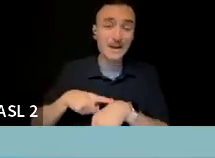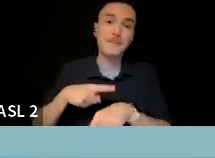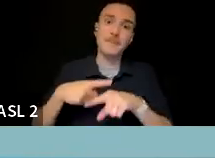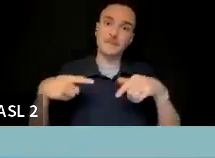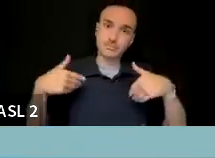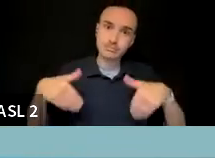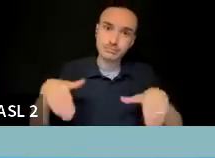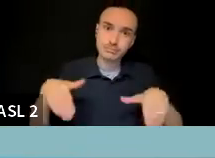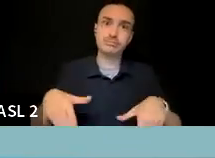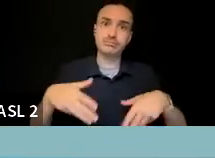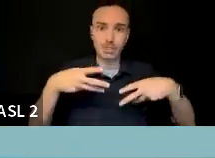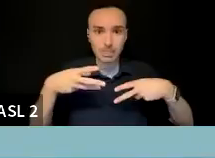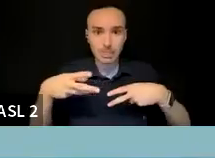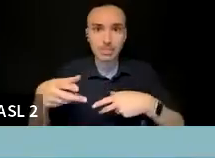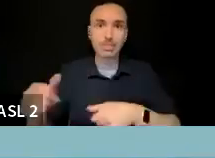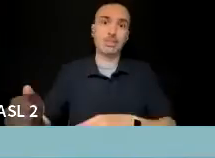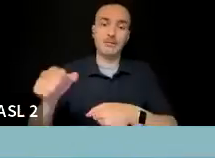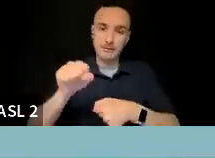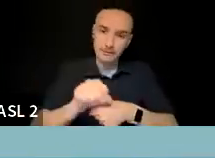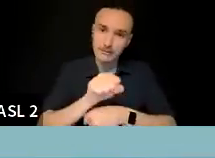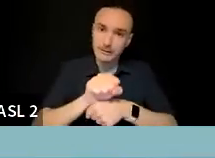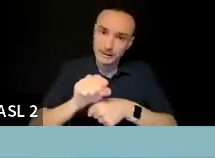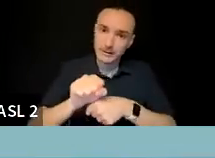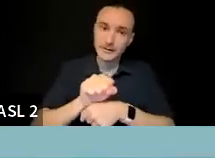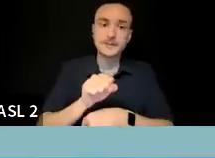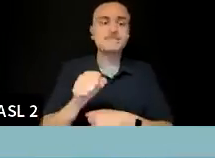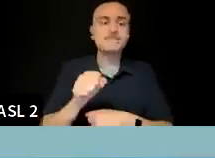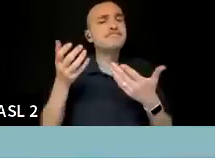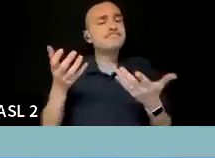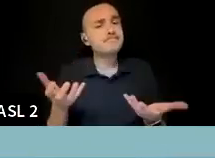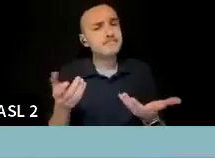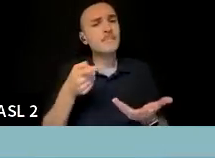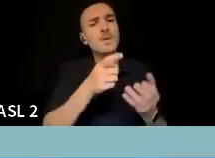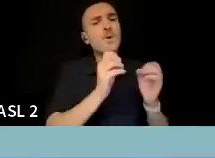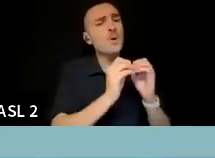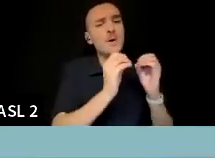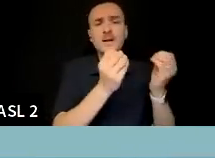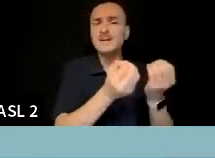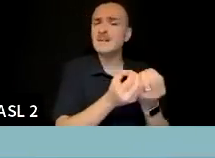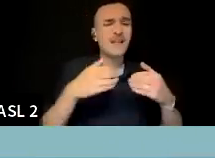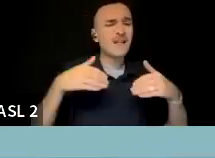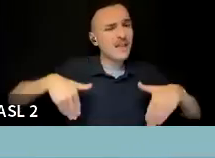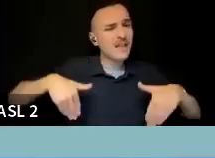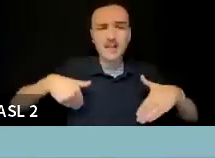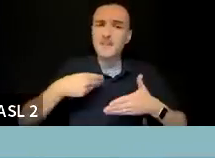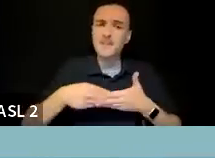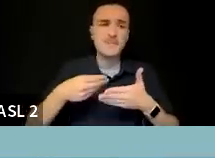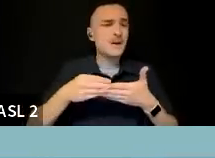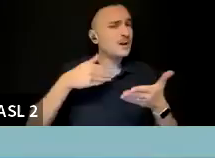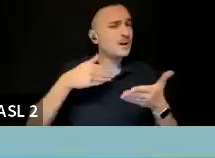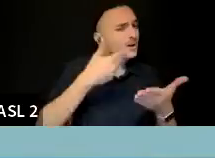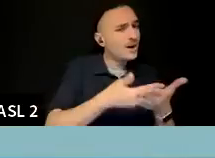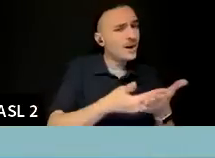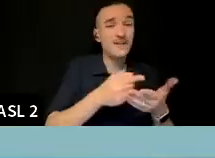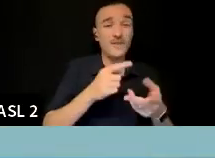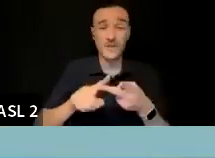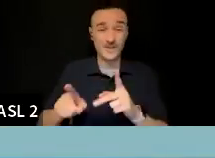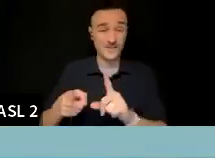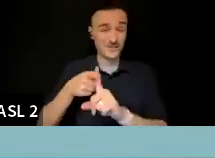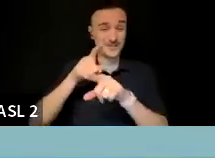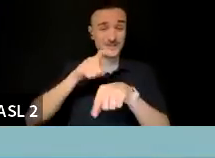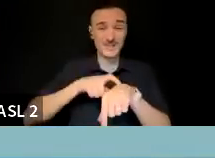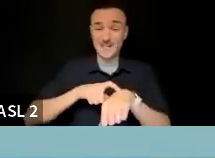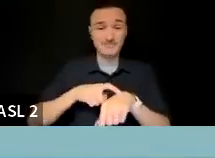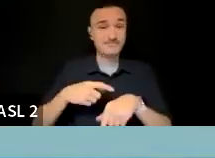haven't secured funding, or for those starting fresh in roles with little or no experience? Sure. It's essential